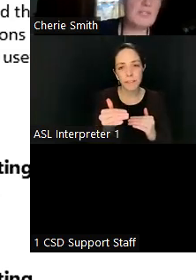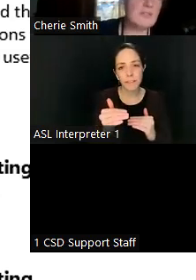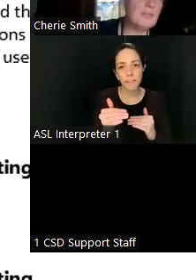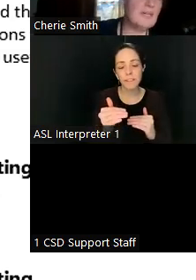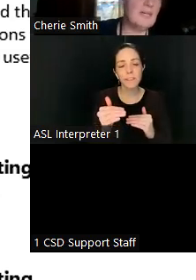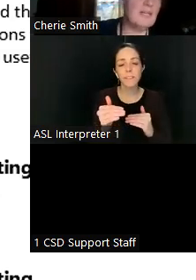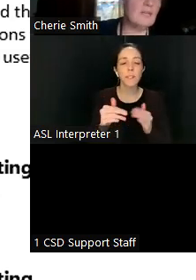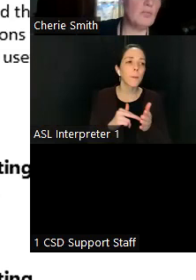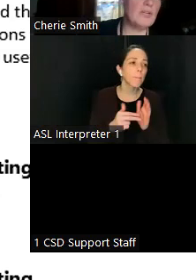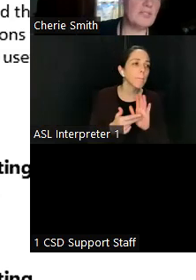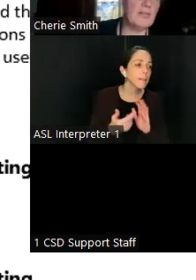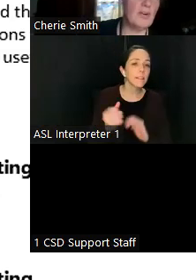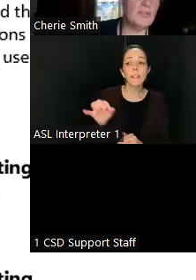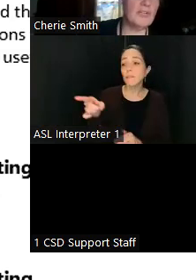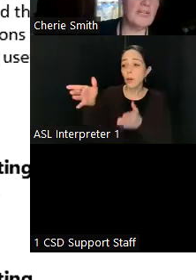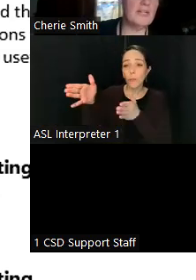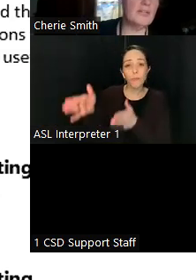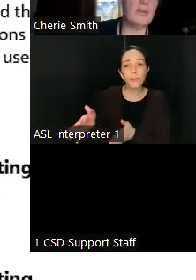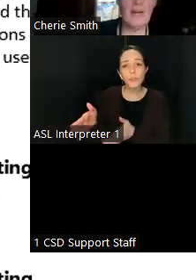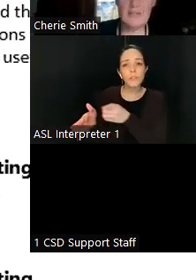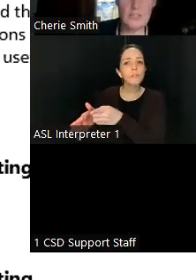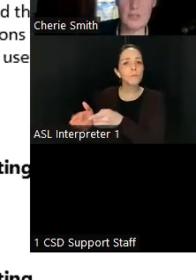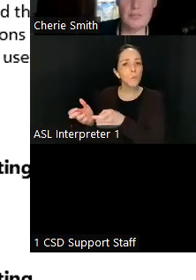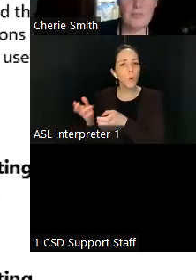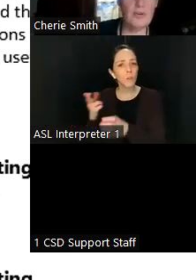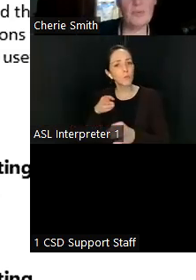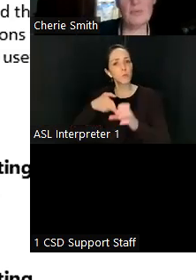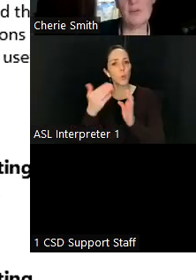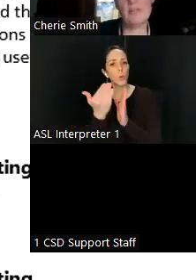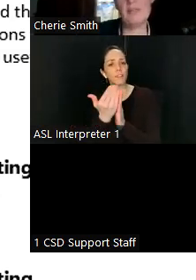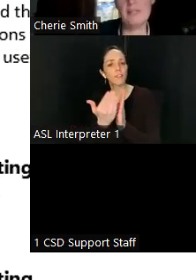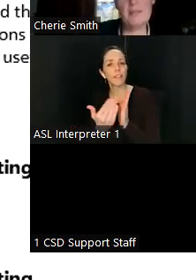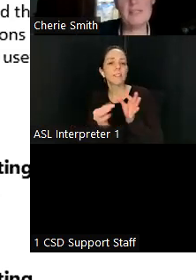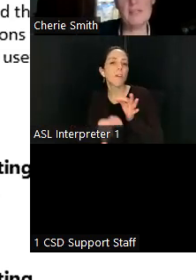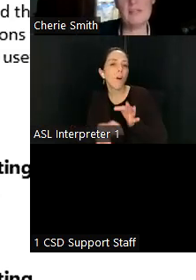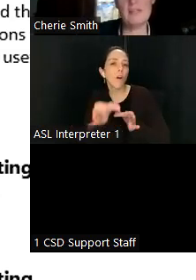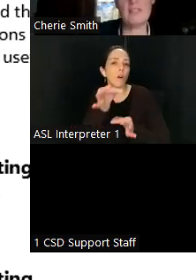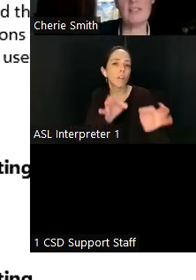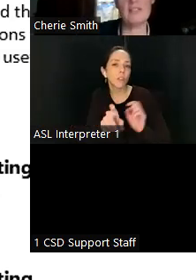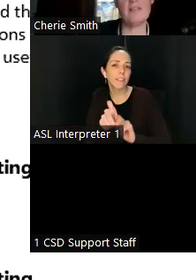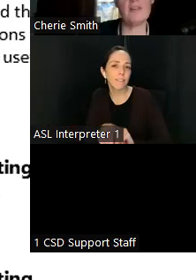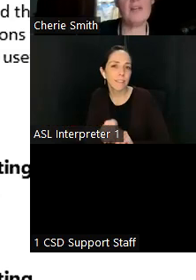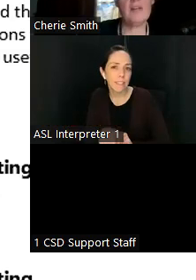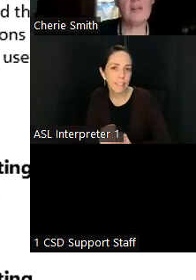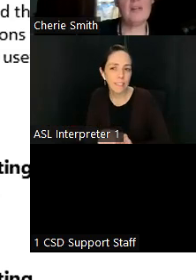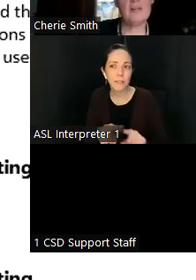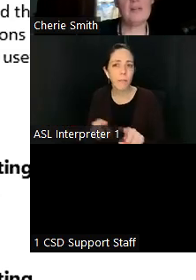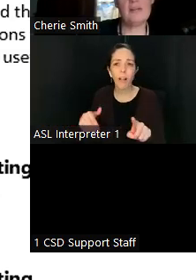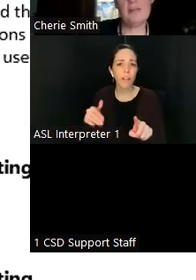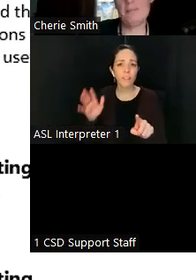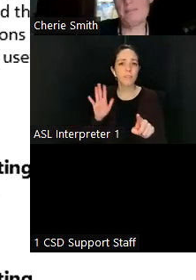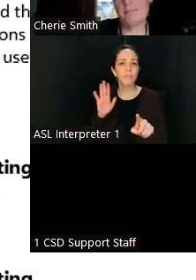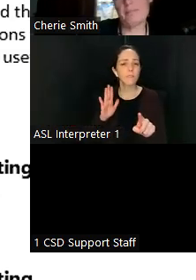if there was somebody that wants to be an alternate who hadn't served before, I wouldn't want it to be limited in the sense of,